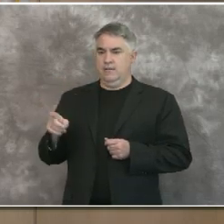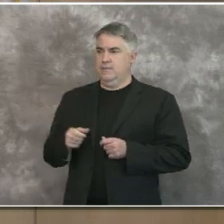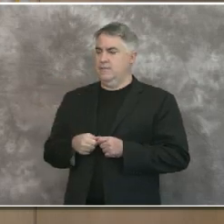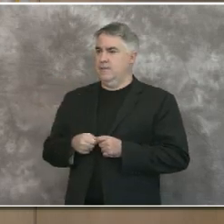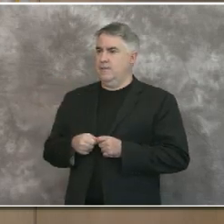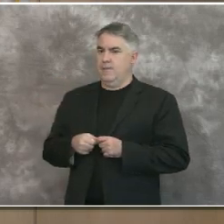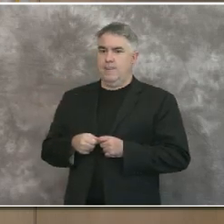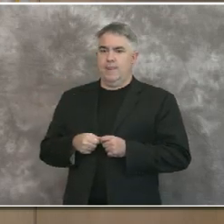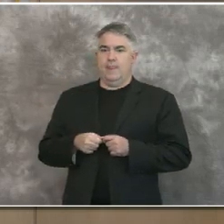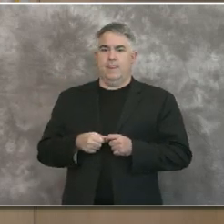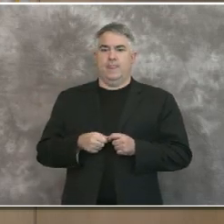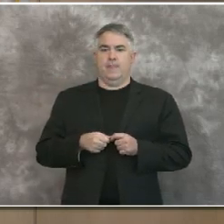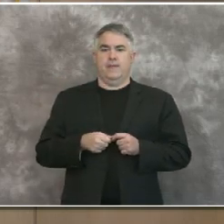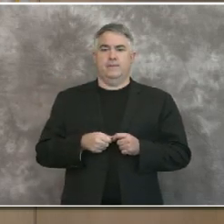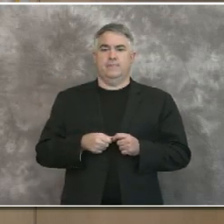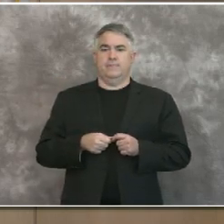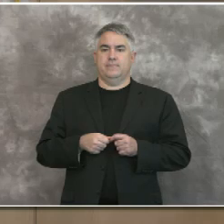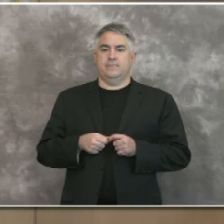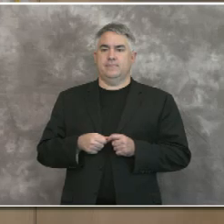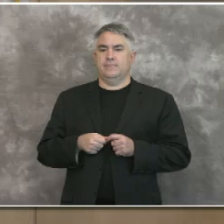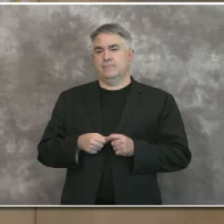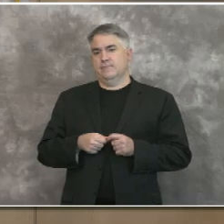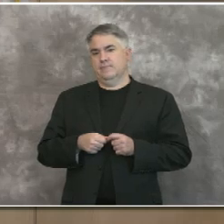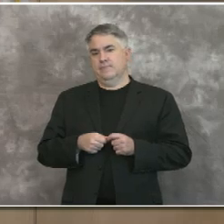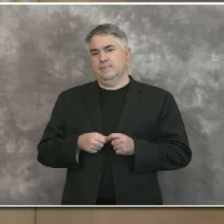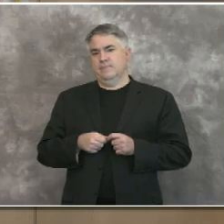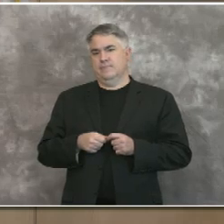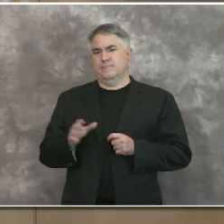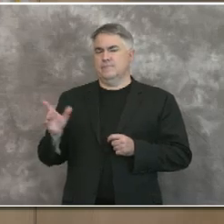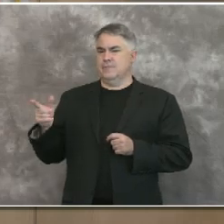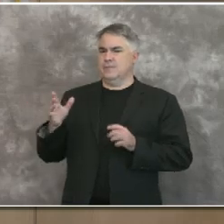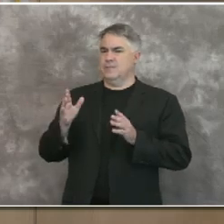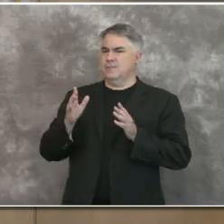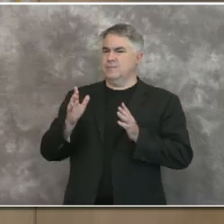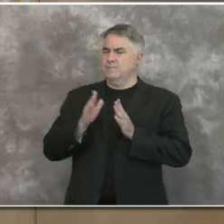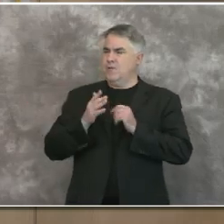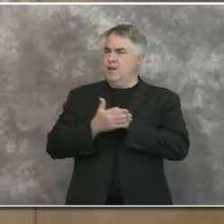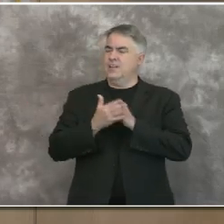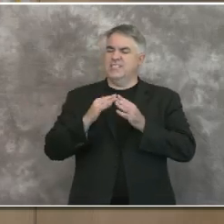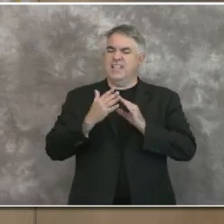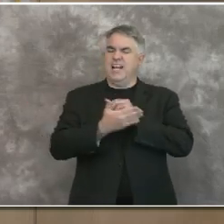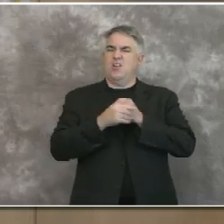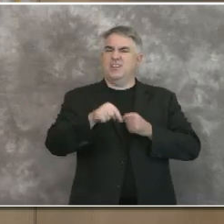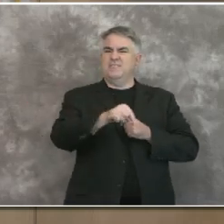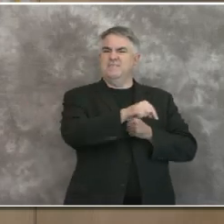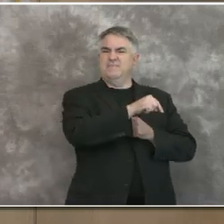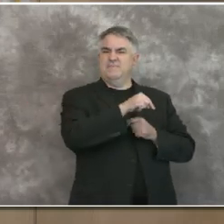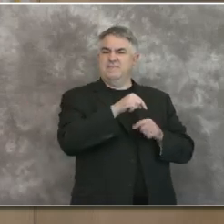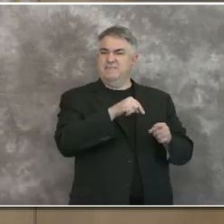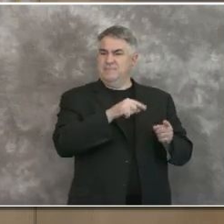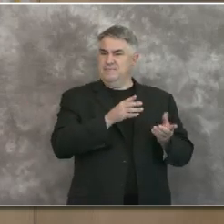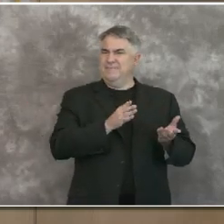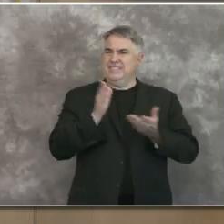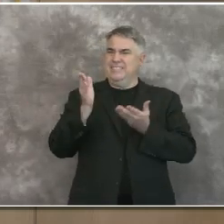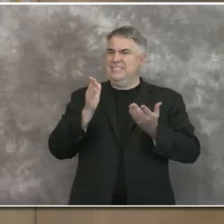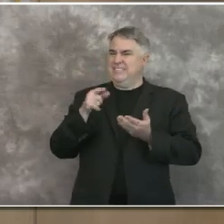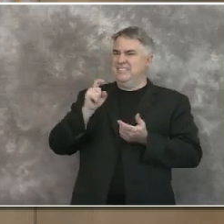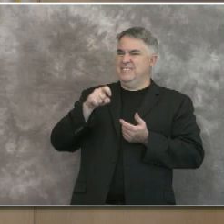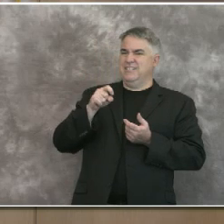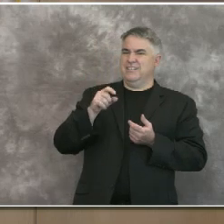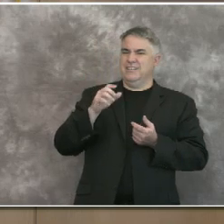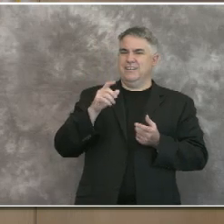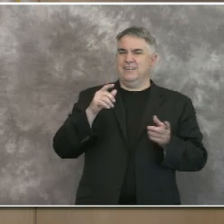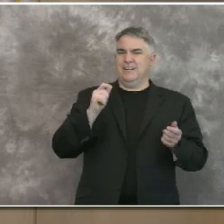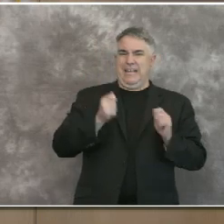Some smaller counties that had submitted their attestations to the state yesterday had their plans approved, and I'm wondering if you expect the county's plan will